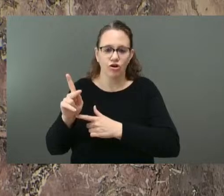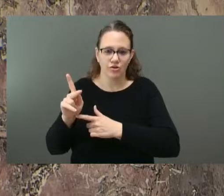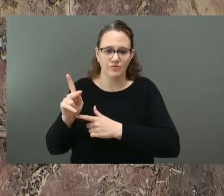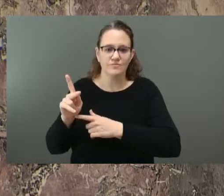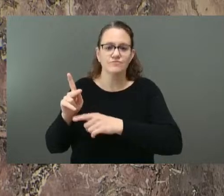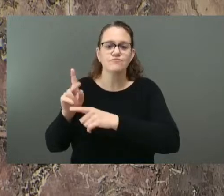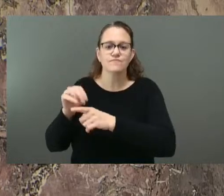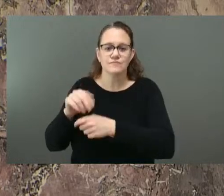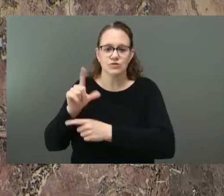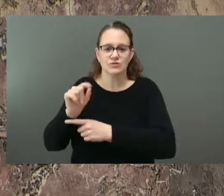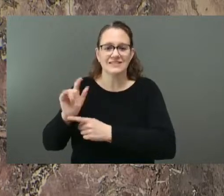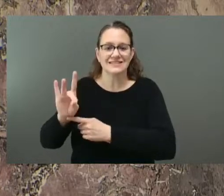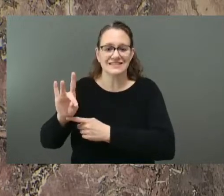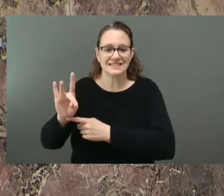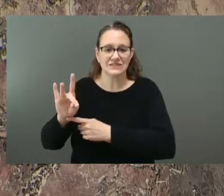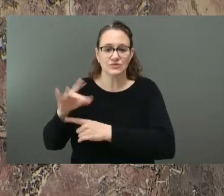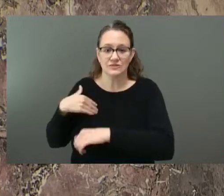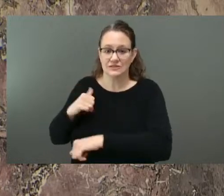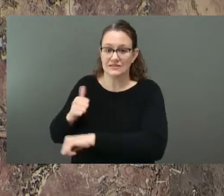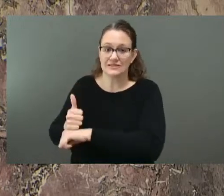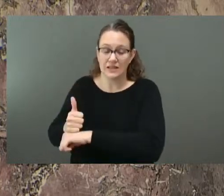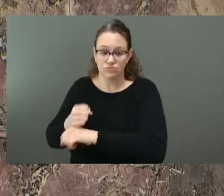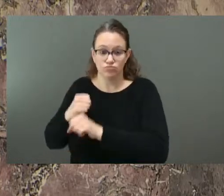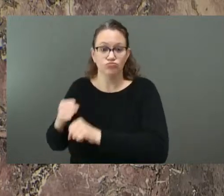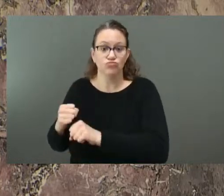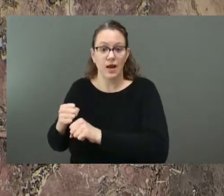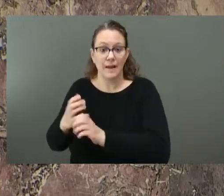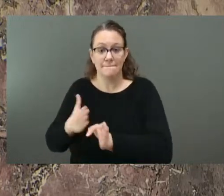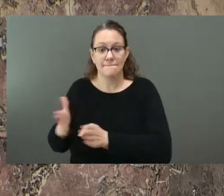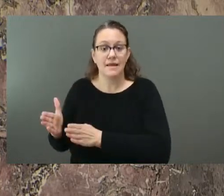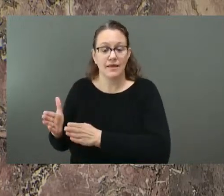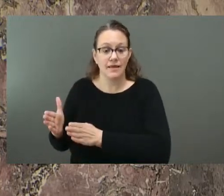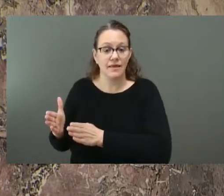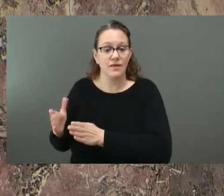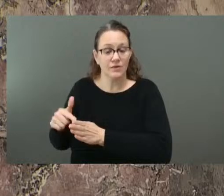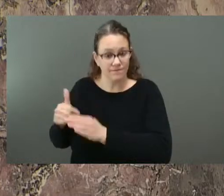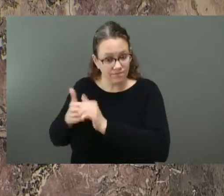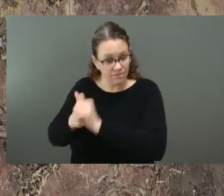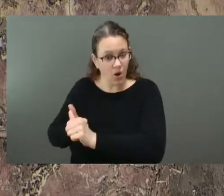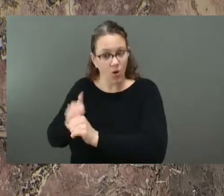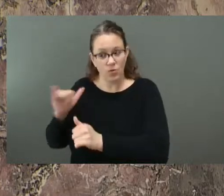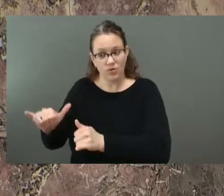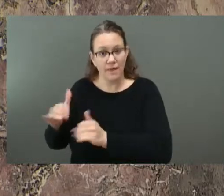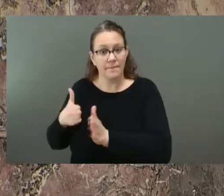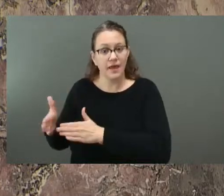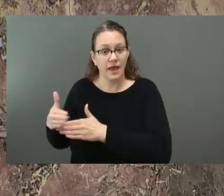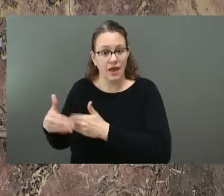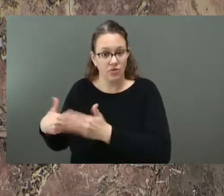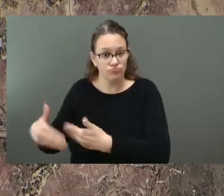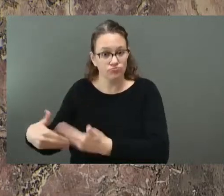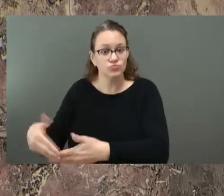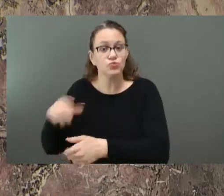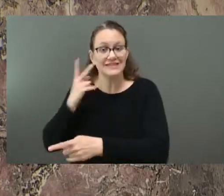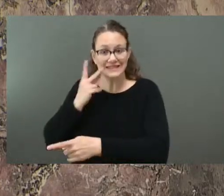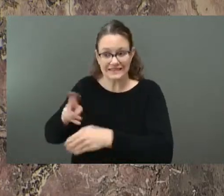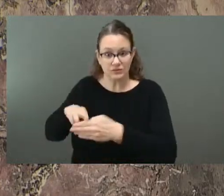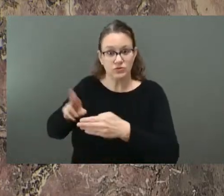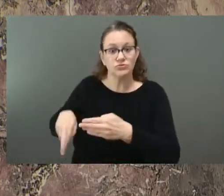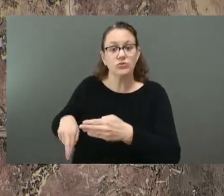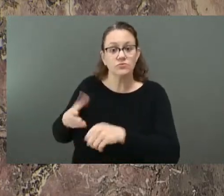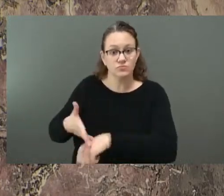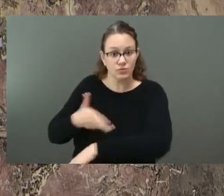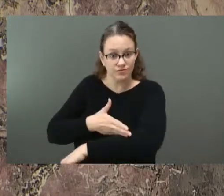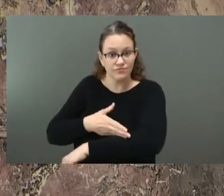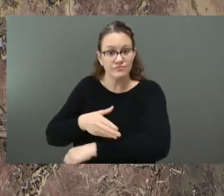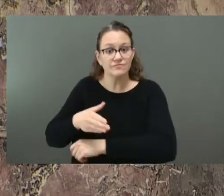plan. We started implementing the plan, and it's having results. 5% reduction by 2018, and we